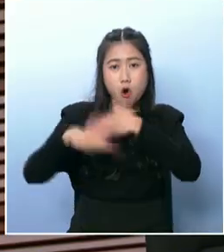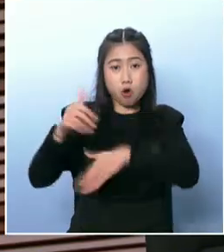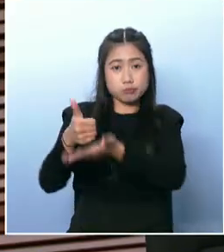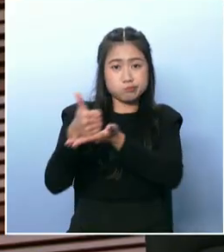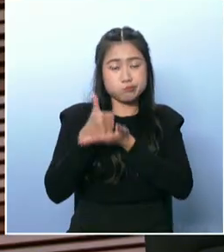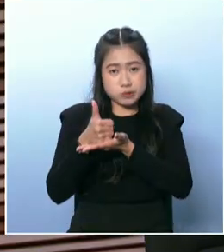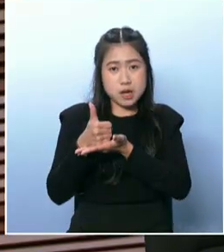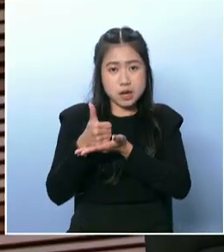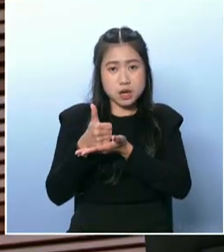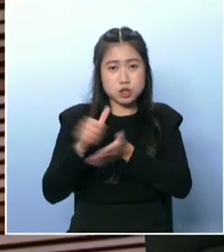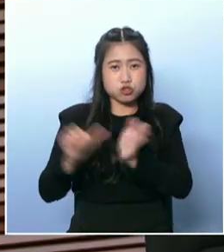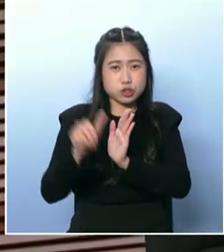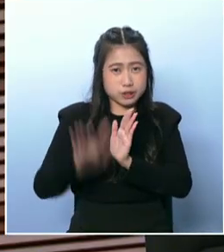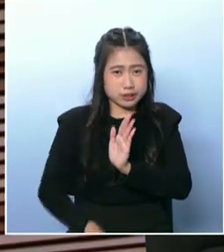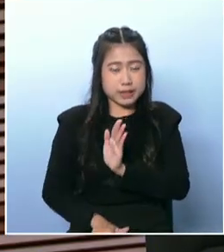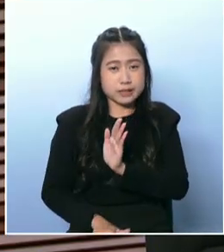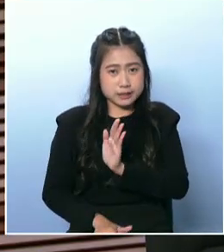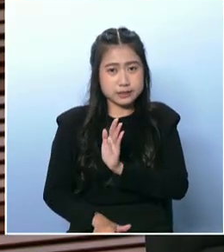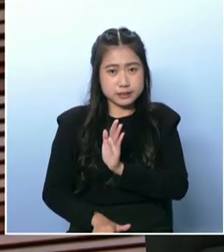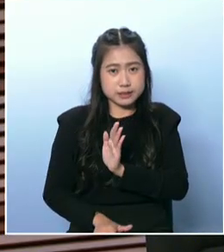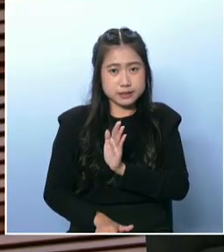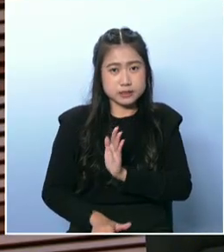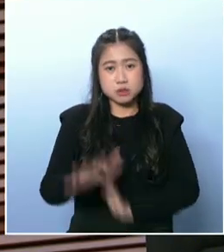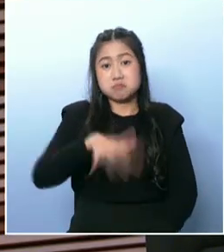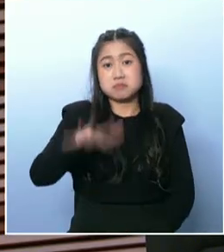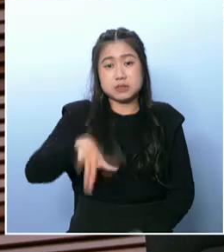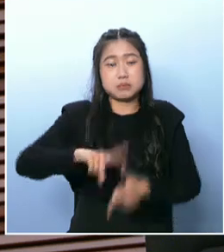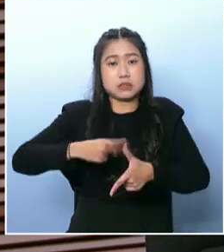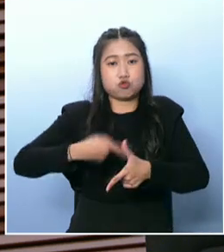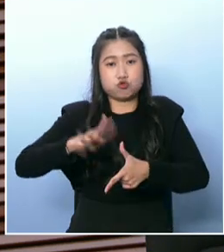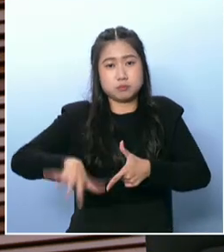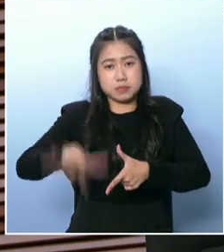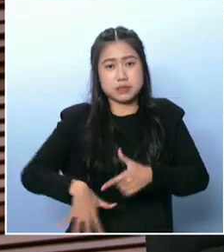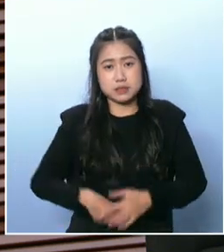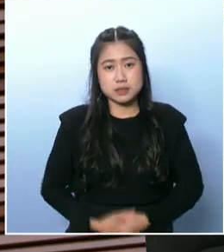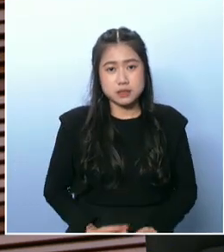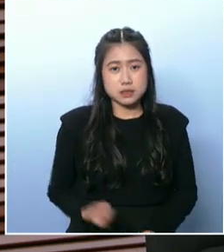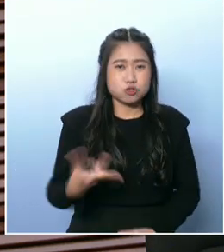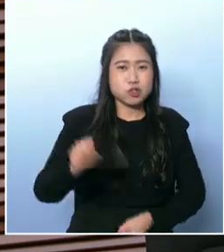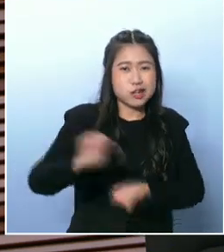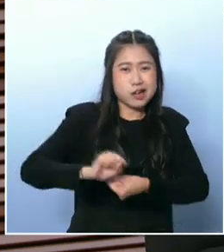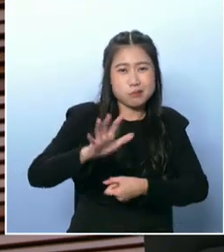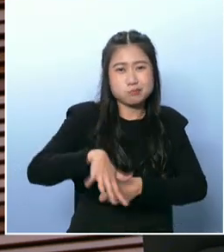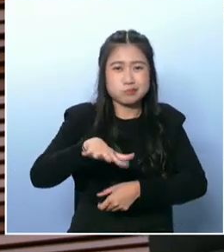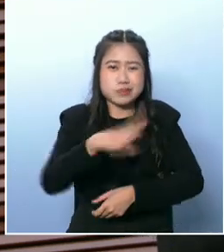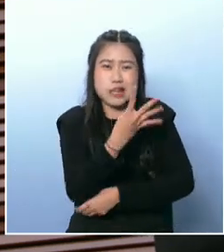about $35,000 in total. And we provide them with a monthly subsidy